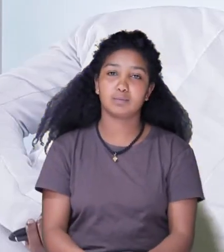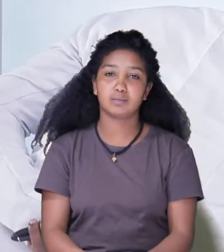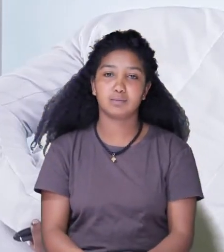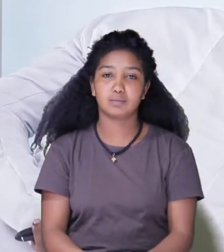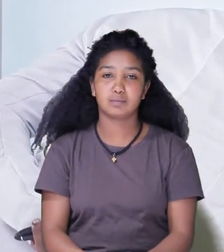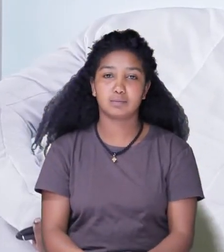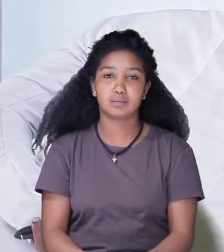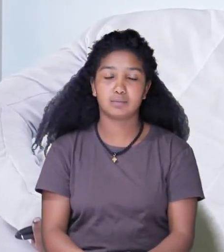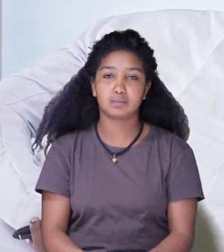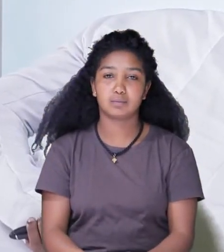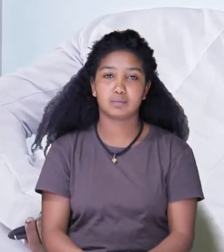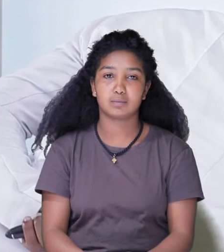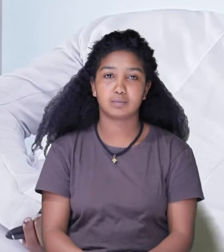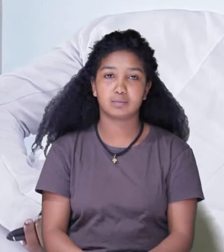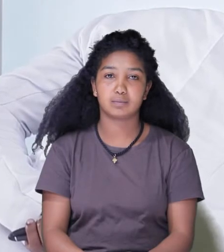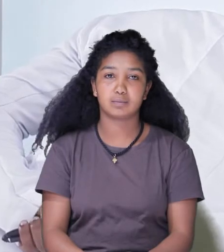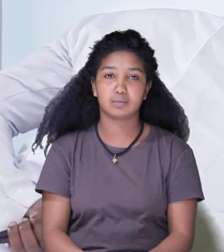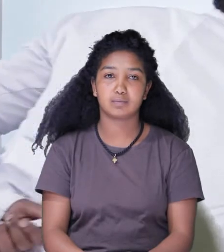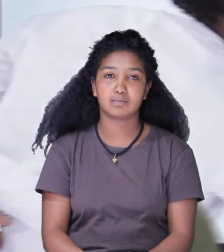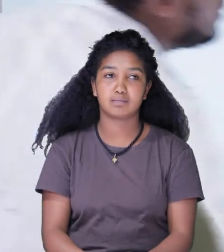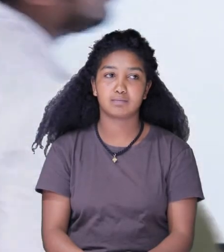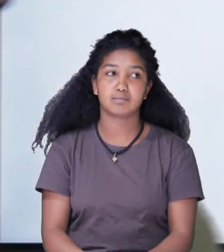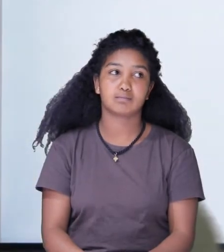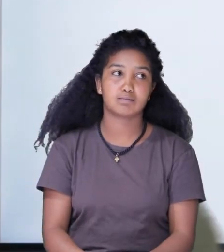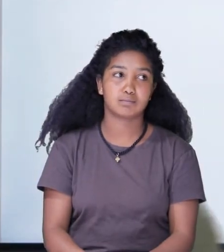349 meter per second.